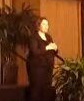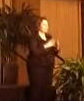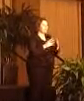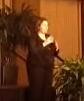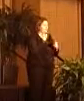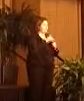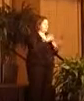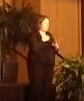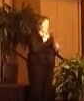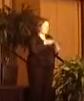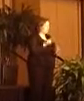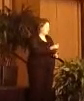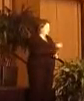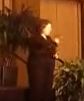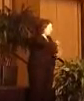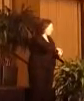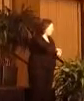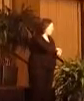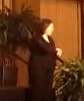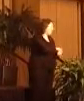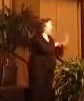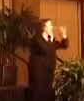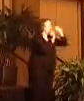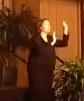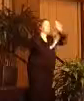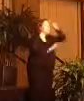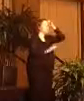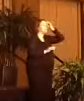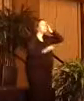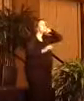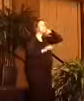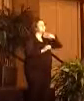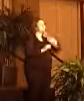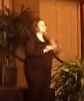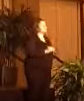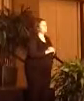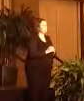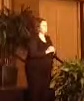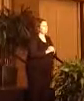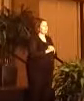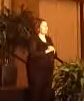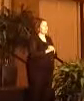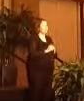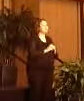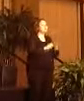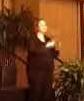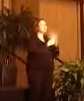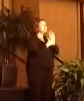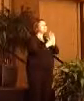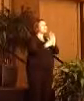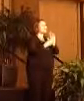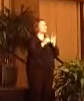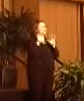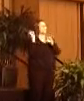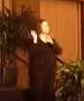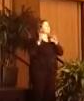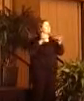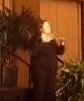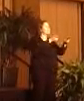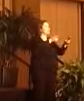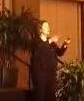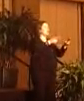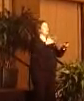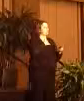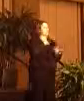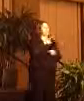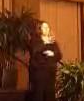that was. But what I want to show you is a clip of me coming out to my